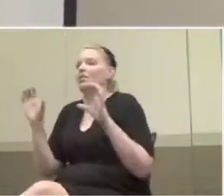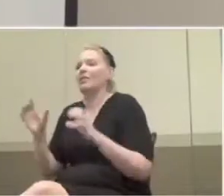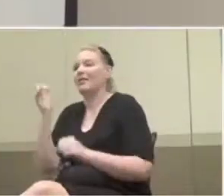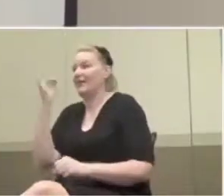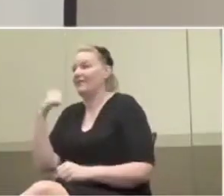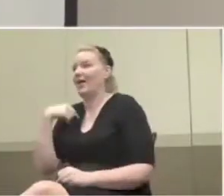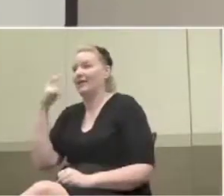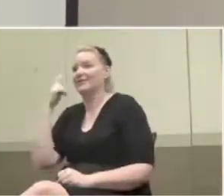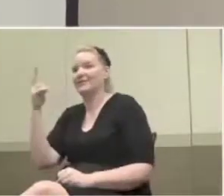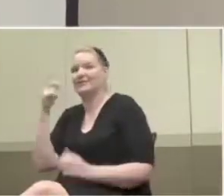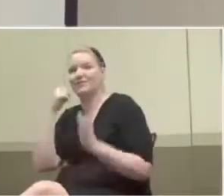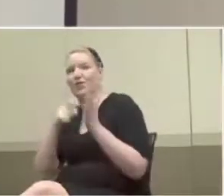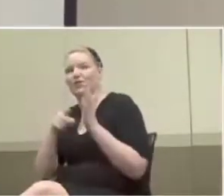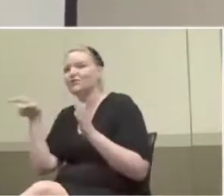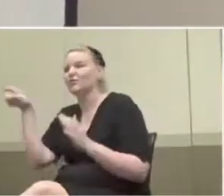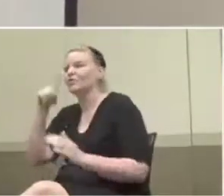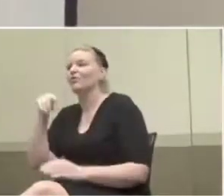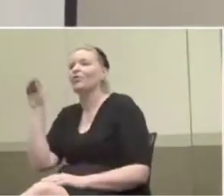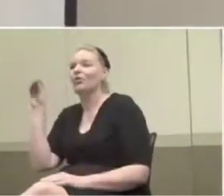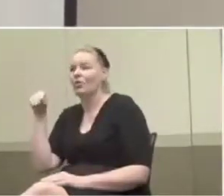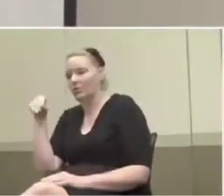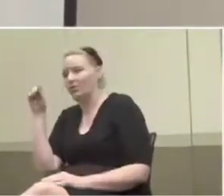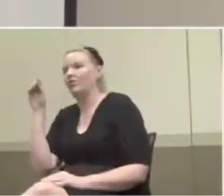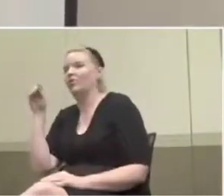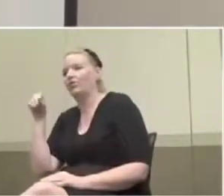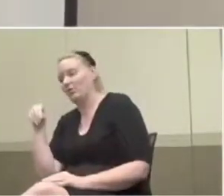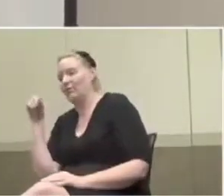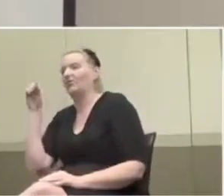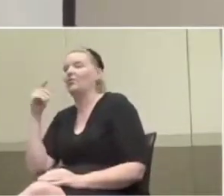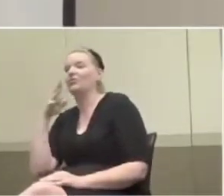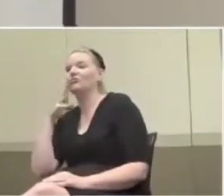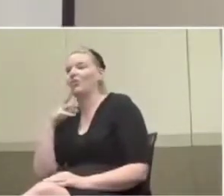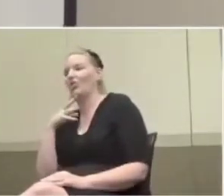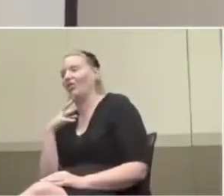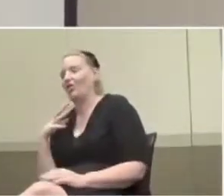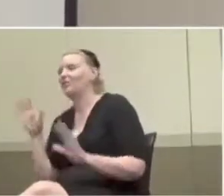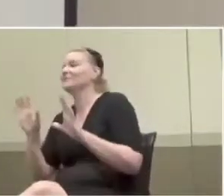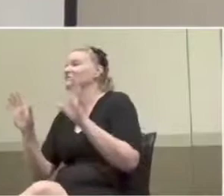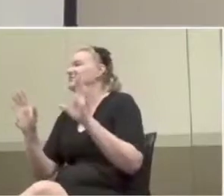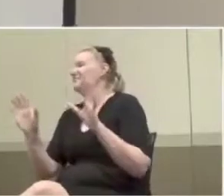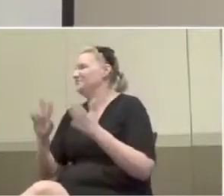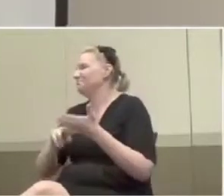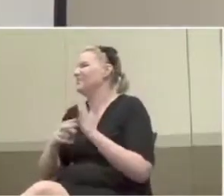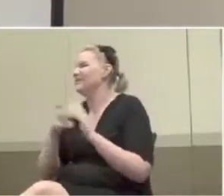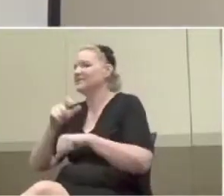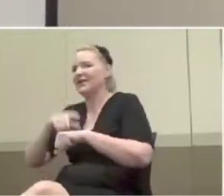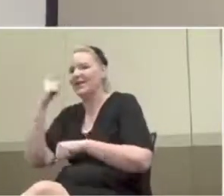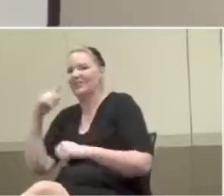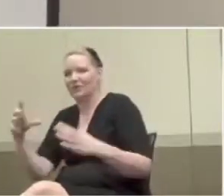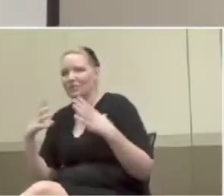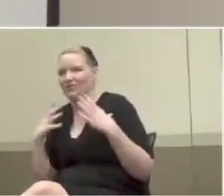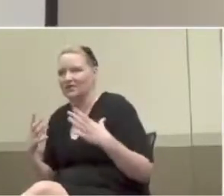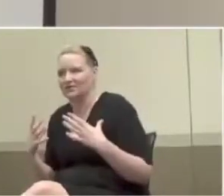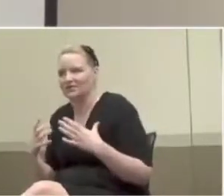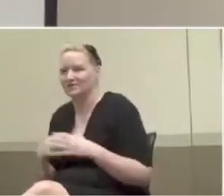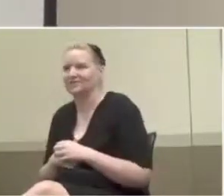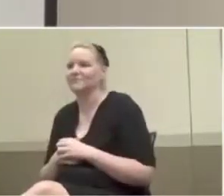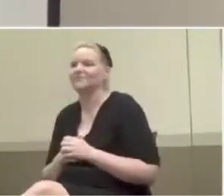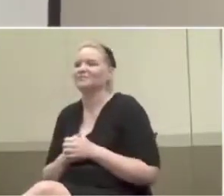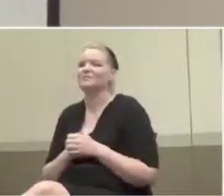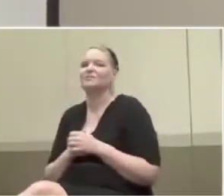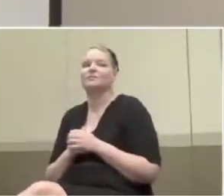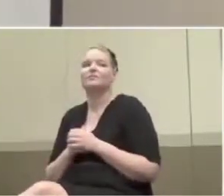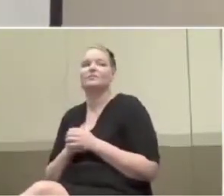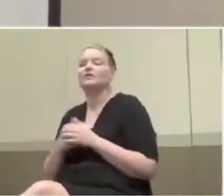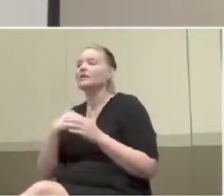of dropping and drool start puddling on the table, then I realize it's probably time for a break, okay? I'm